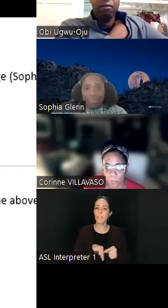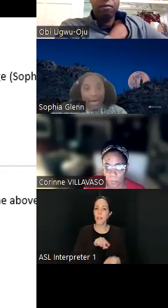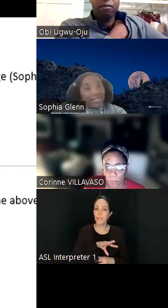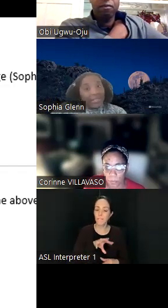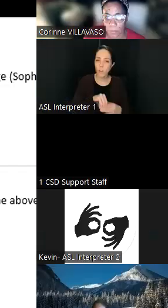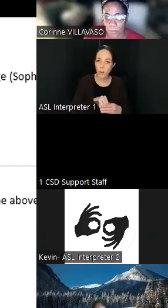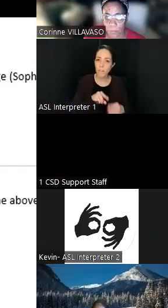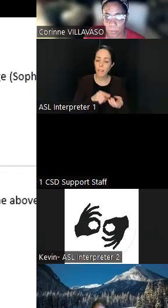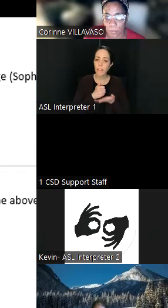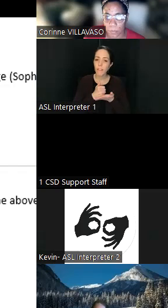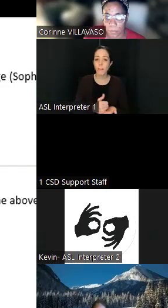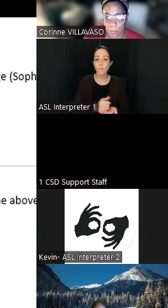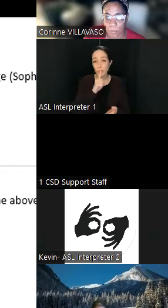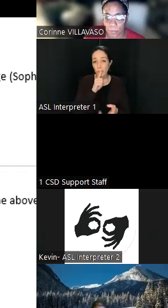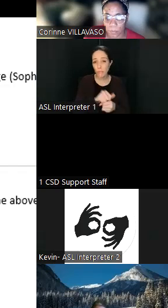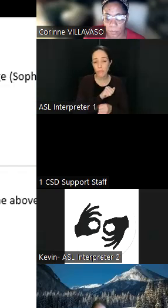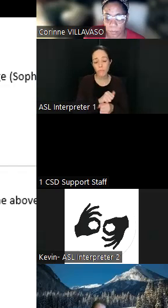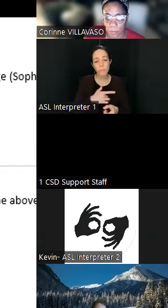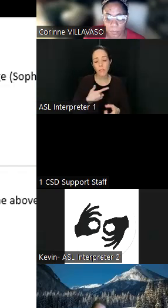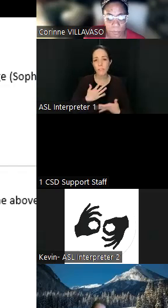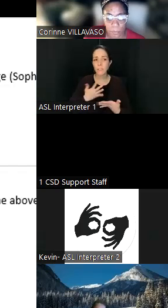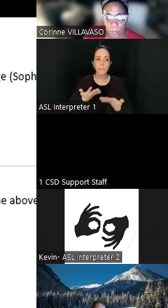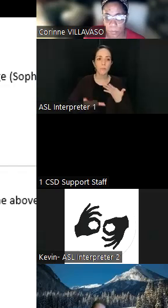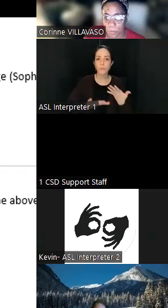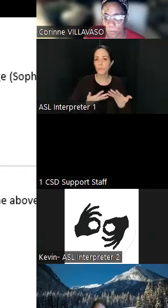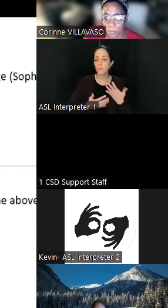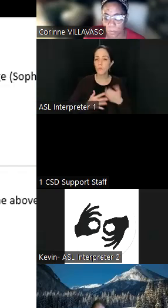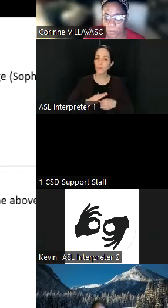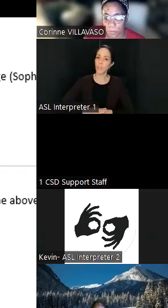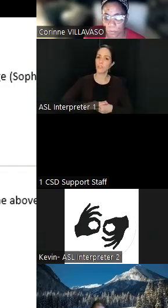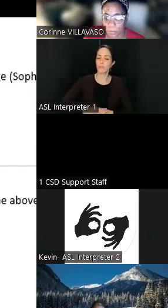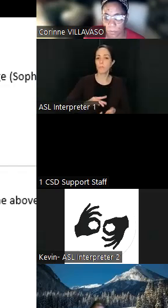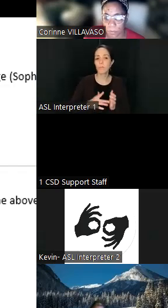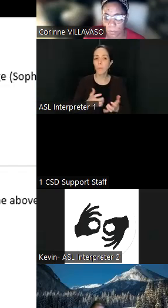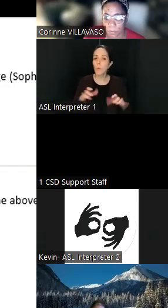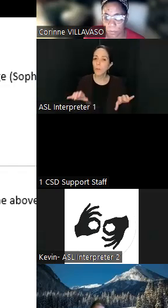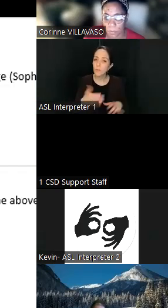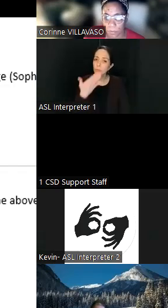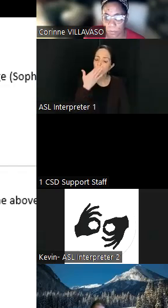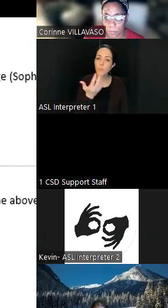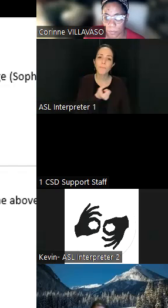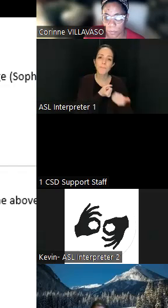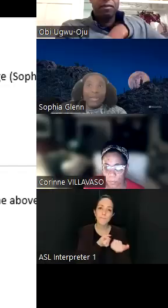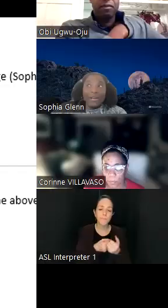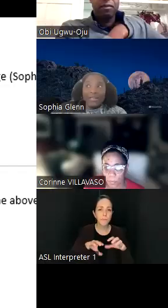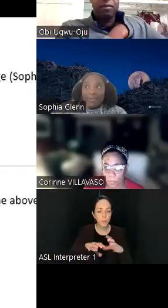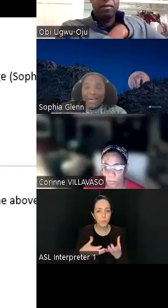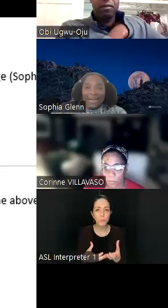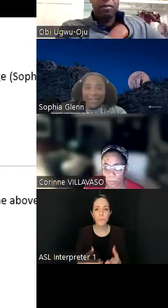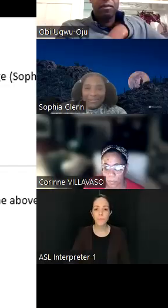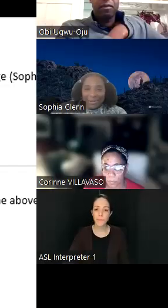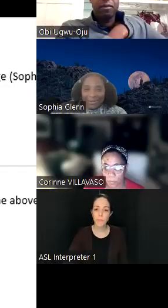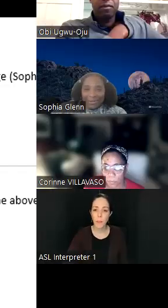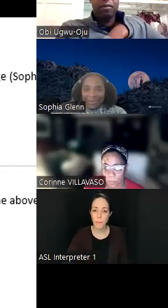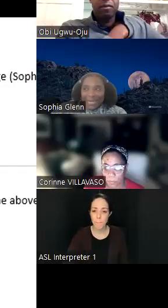a real pressure, because you want to do well, you want to support the group. And, 3 years out of